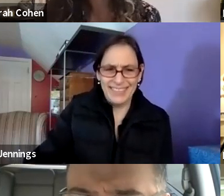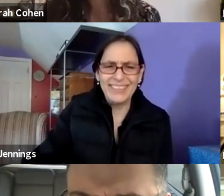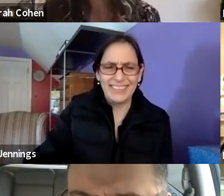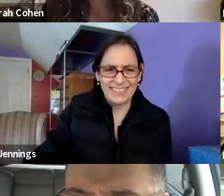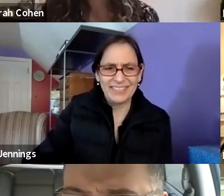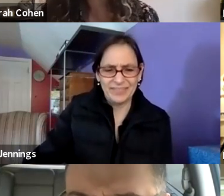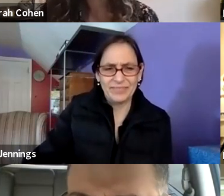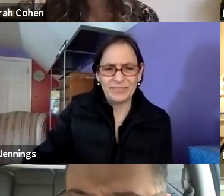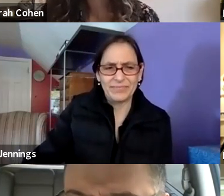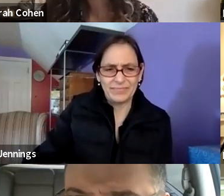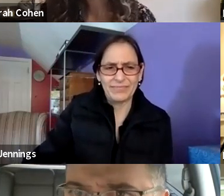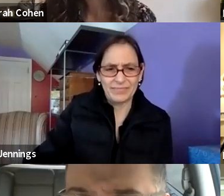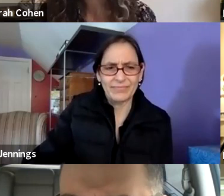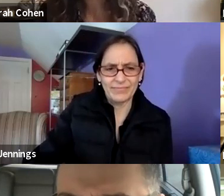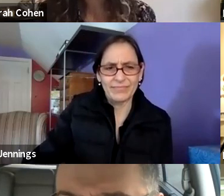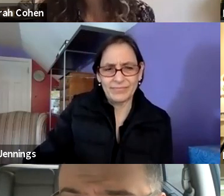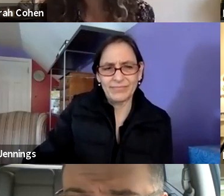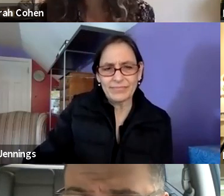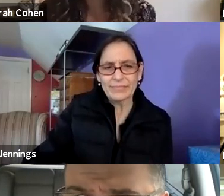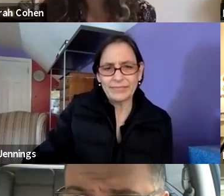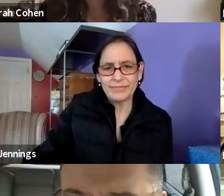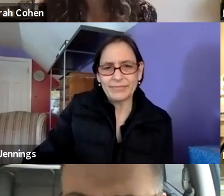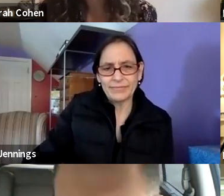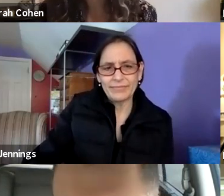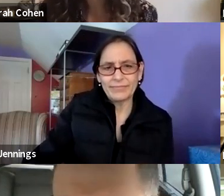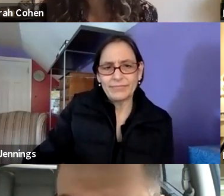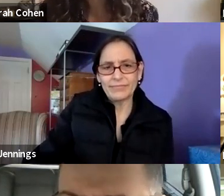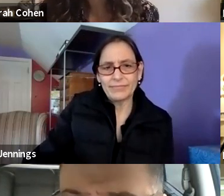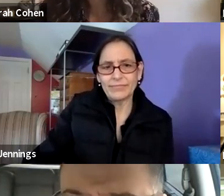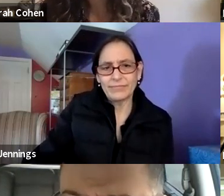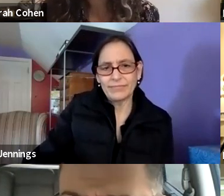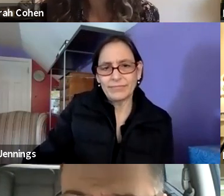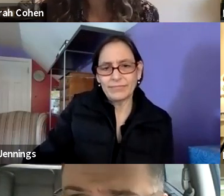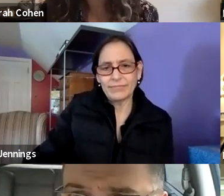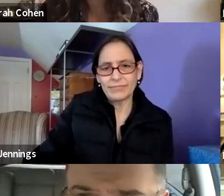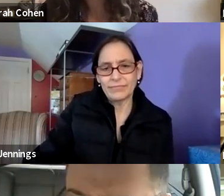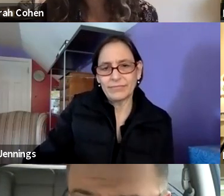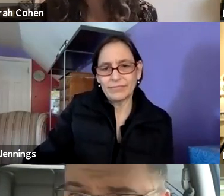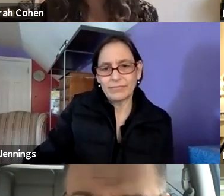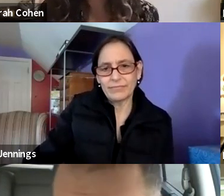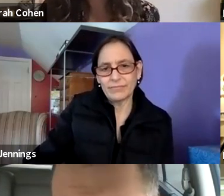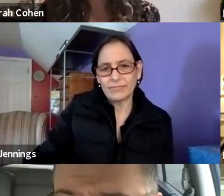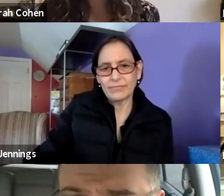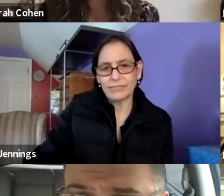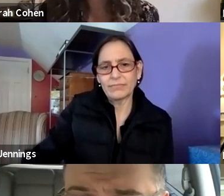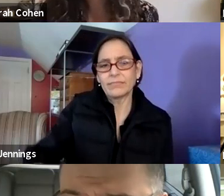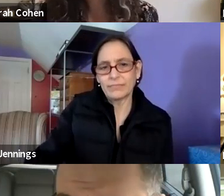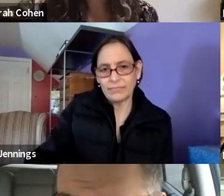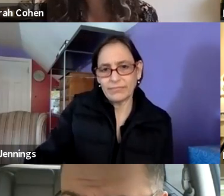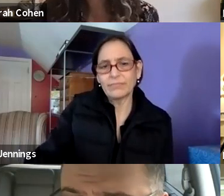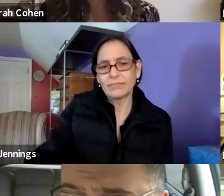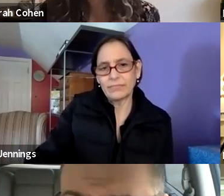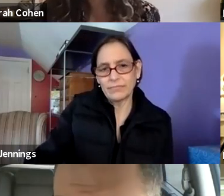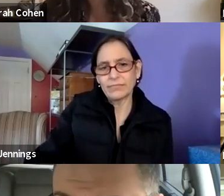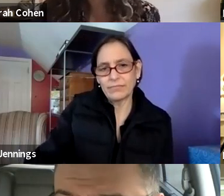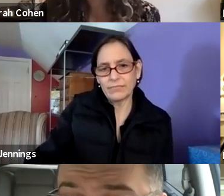the relationship he has with the person who was coming down at him. It might have been somebody that loves him to death and hits him with intensity because of that,